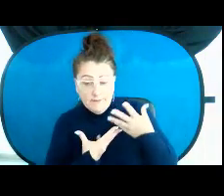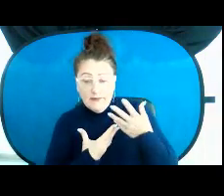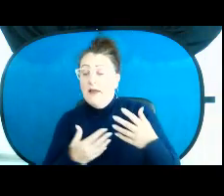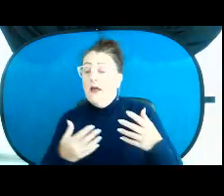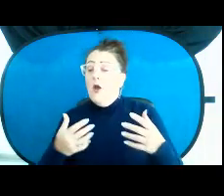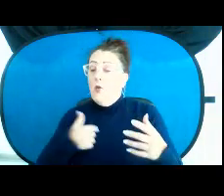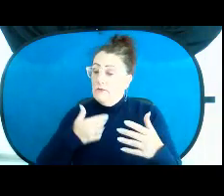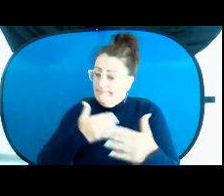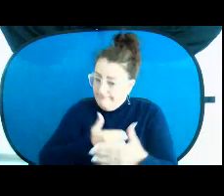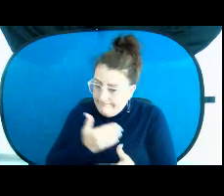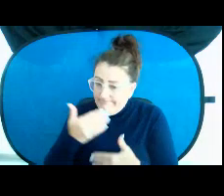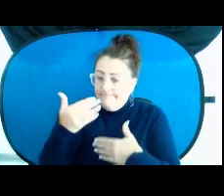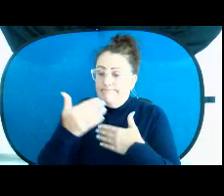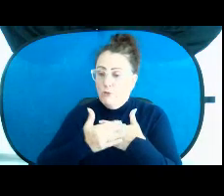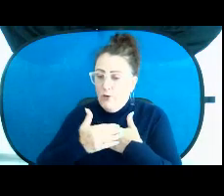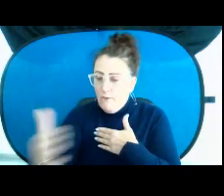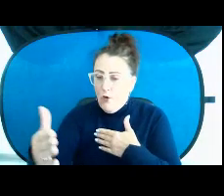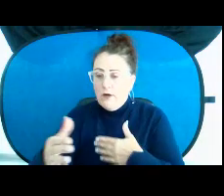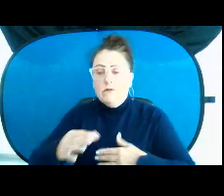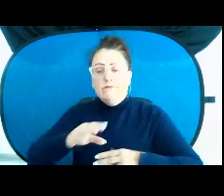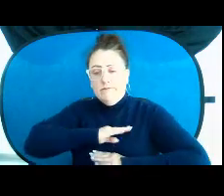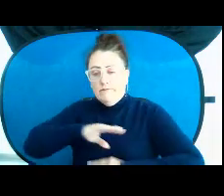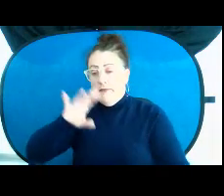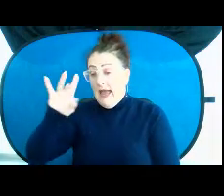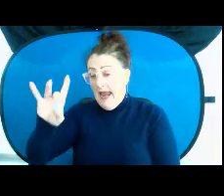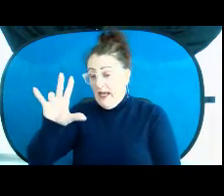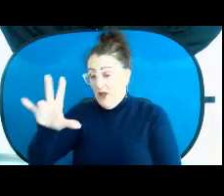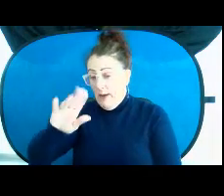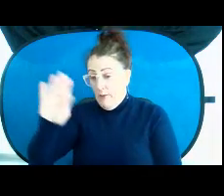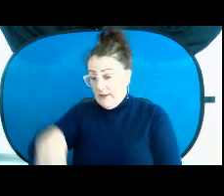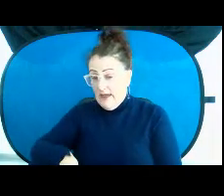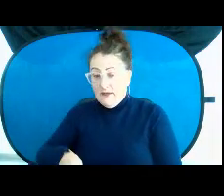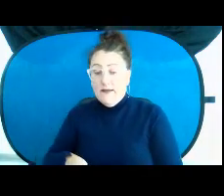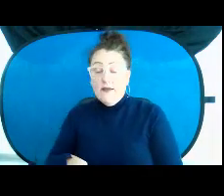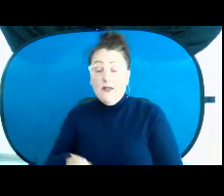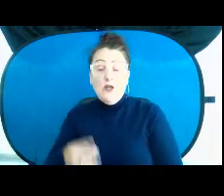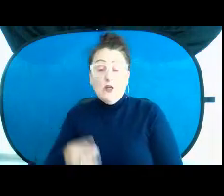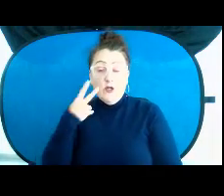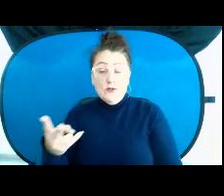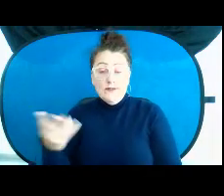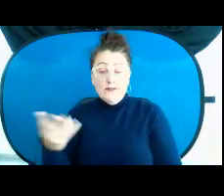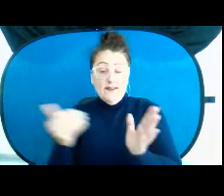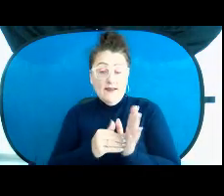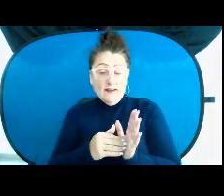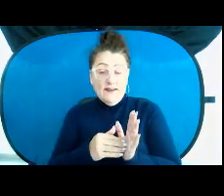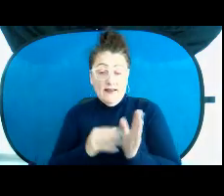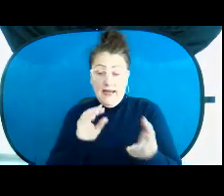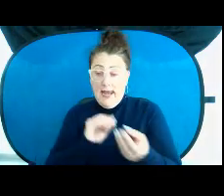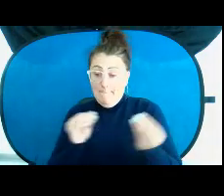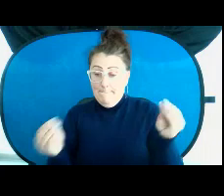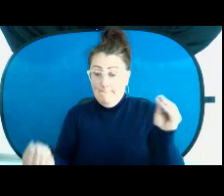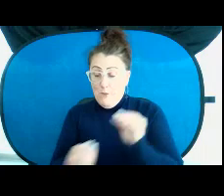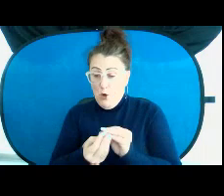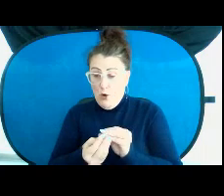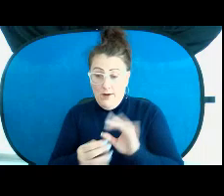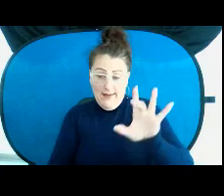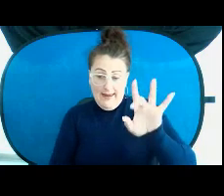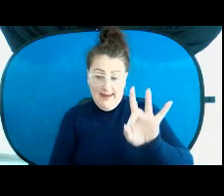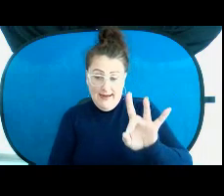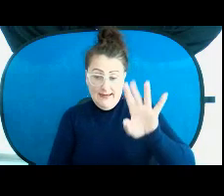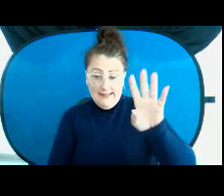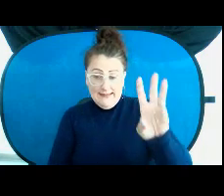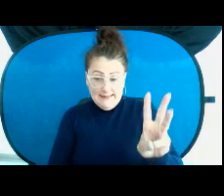forward and reach 83% delivery. Now, you will see another number in the fourth quarter project delivery report, which is 86%